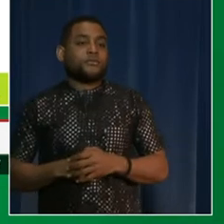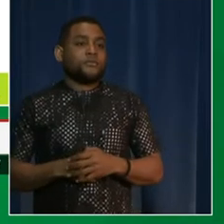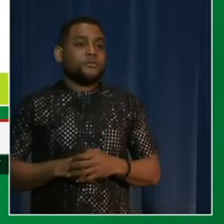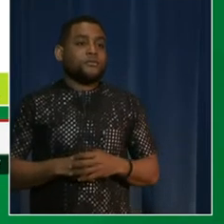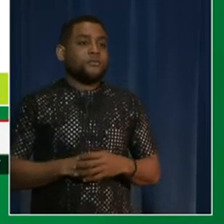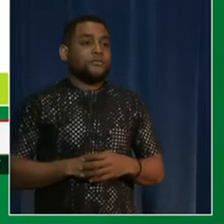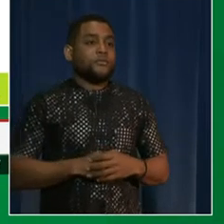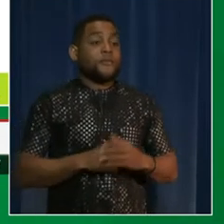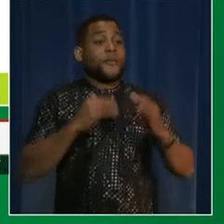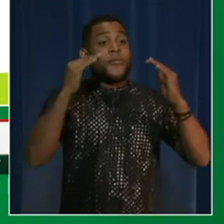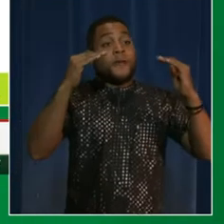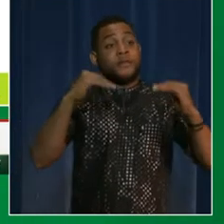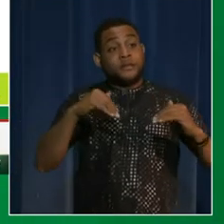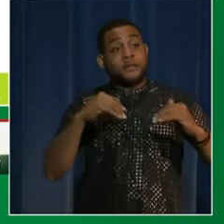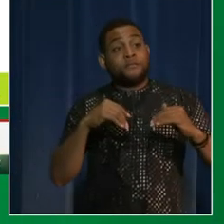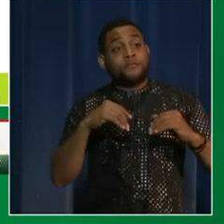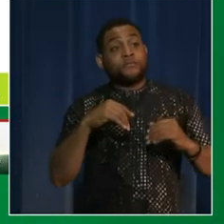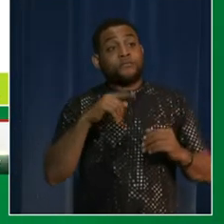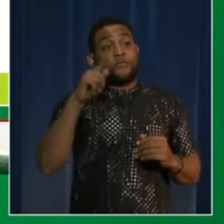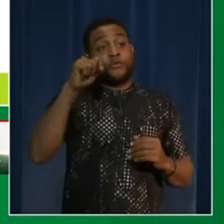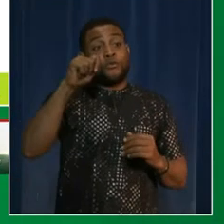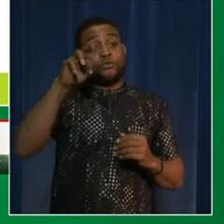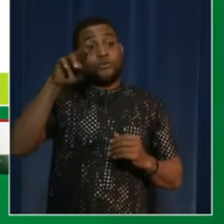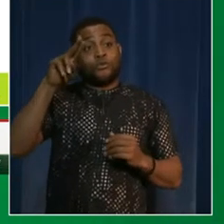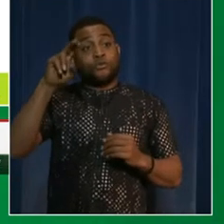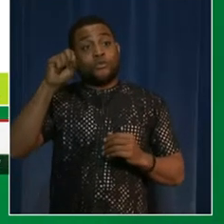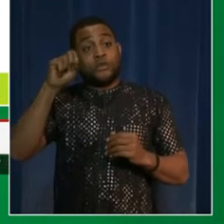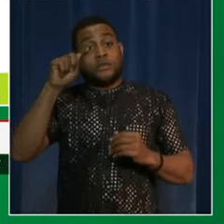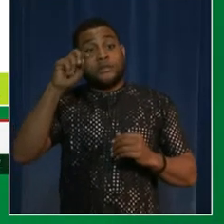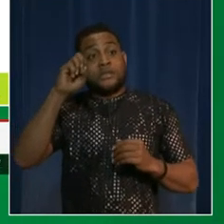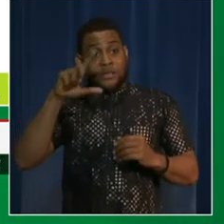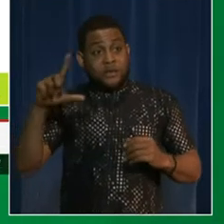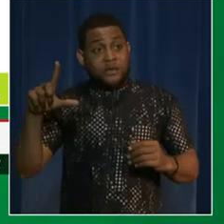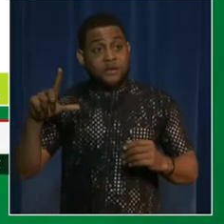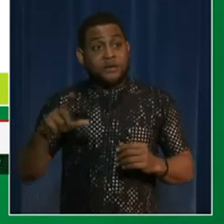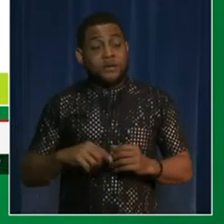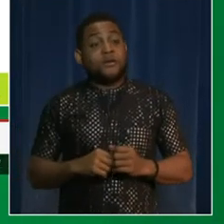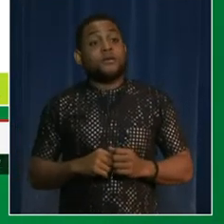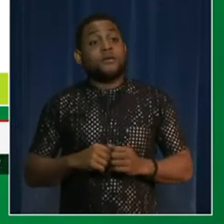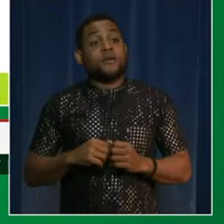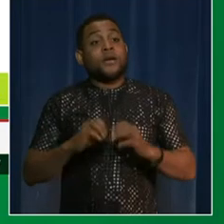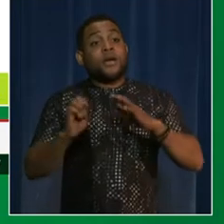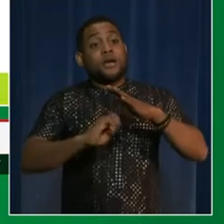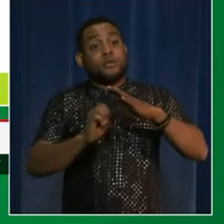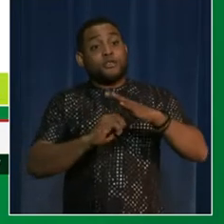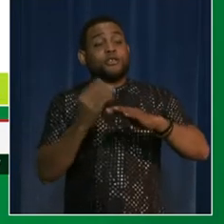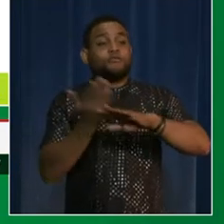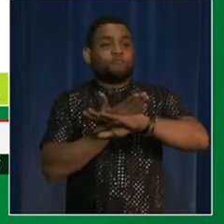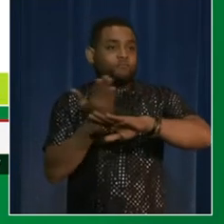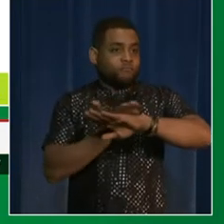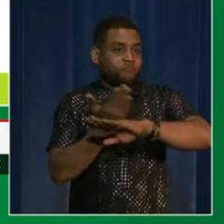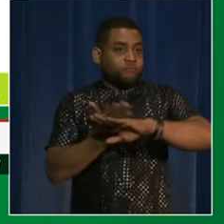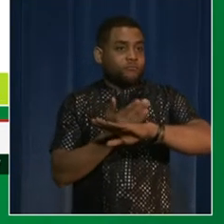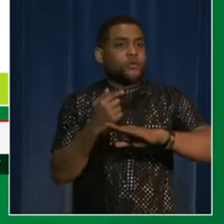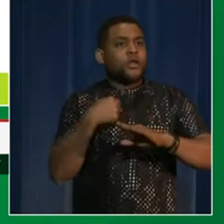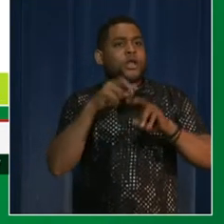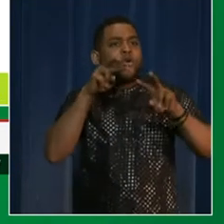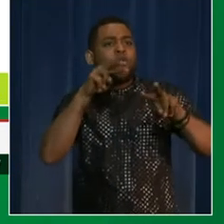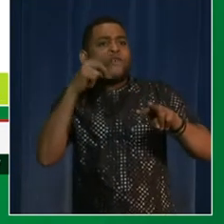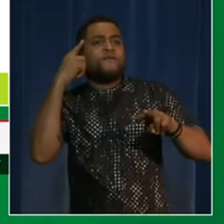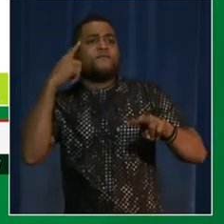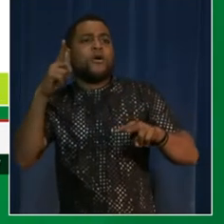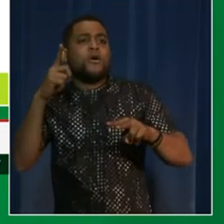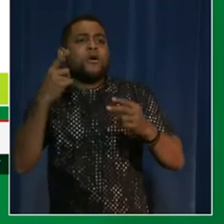Next, on behalf of DC Public Schools, DGS will be soliciting for a design builder for the modernization of